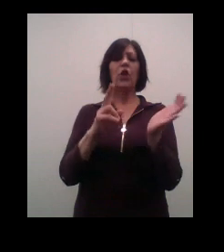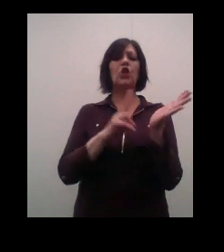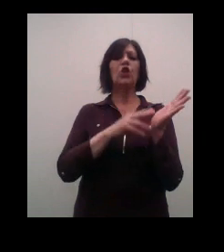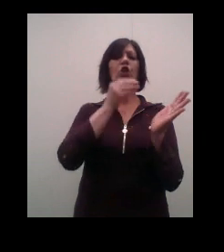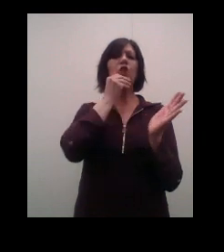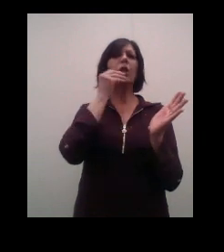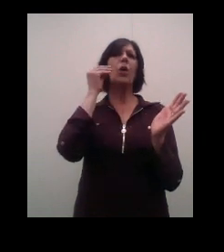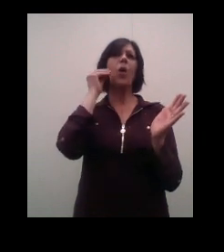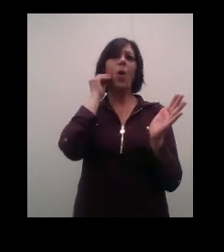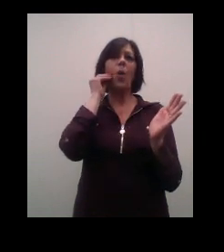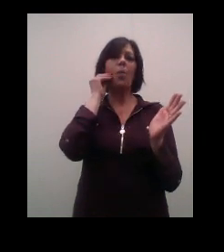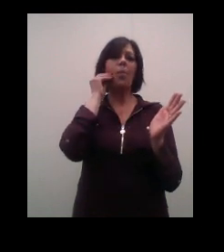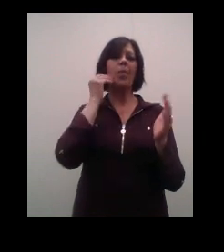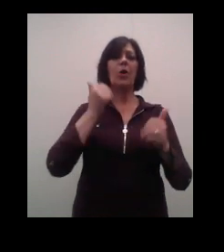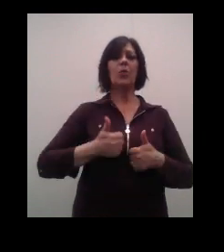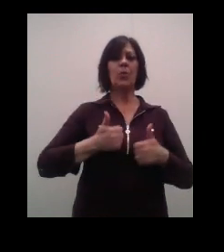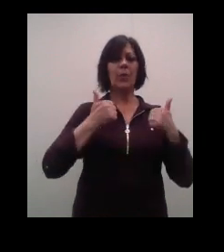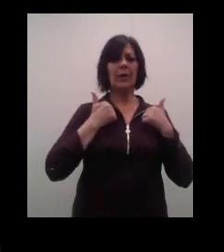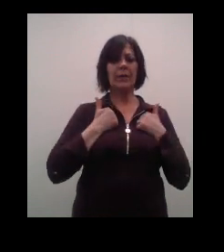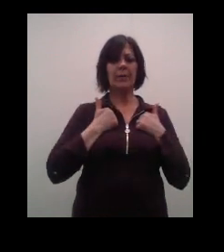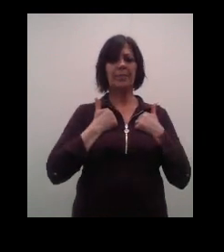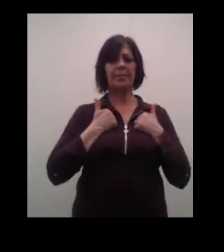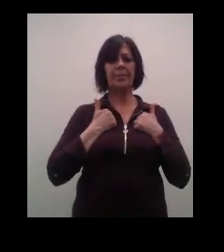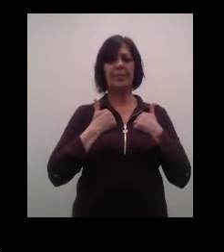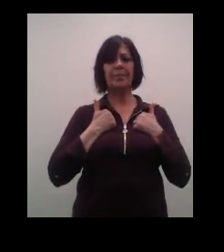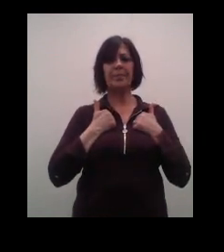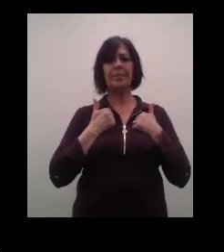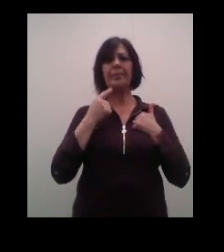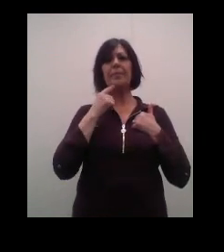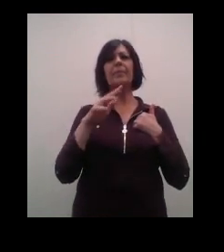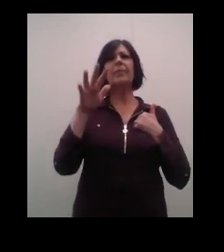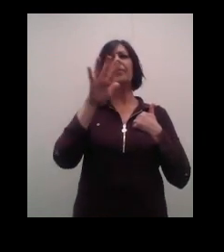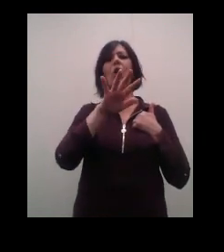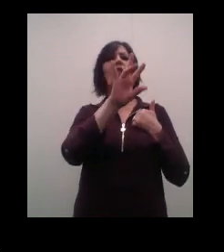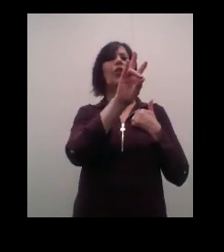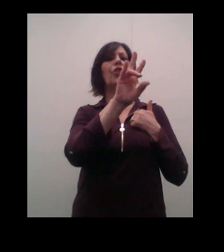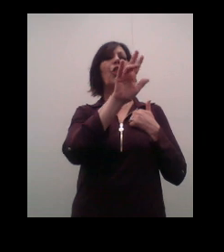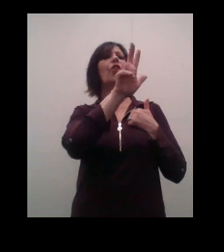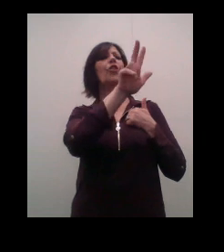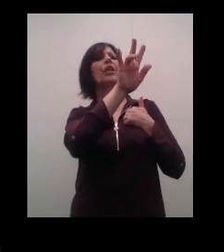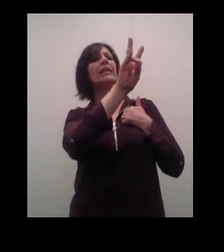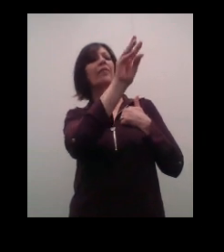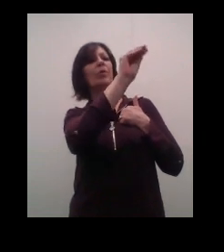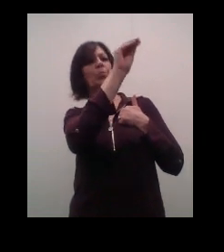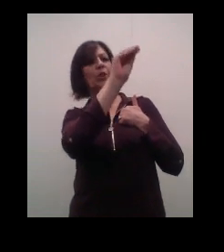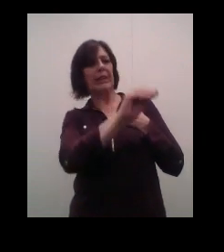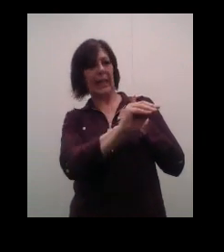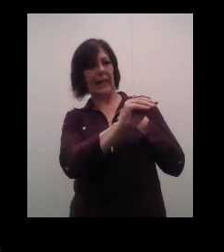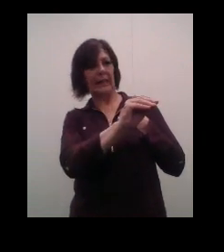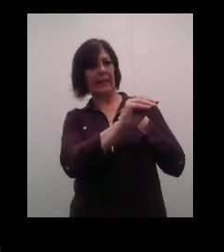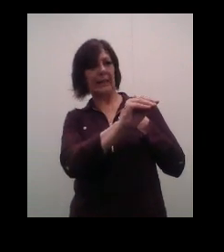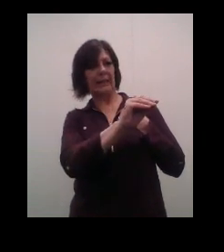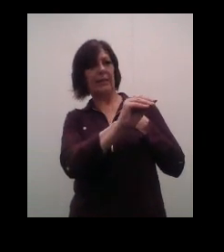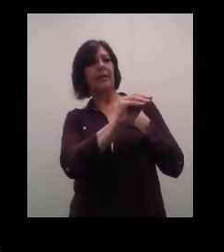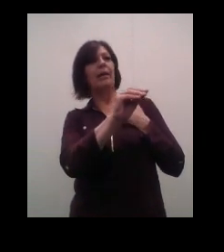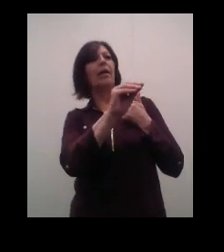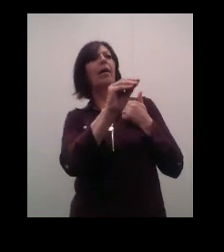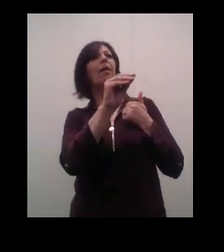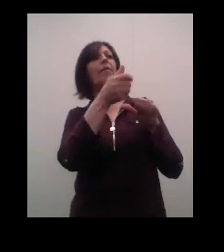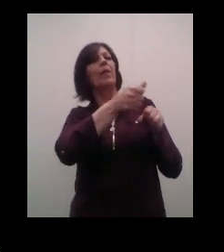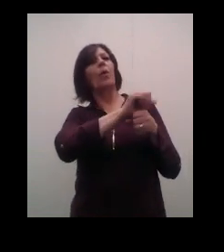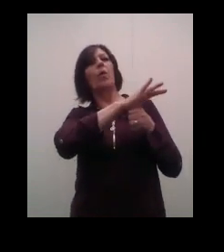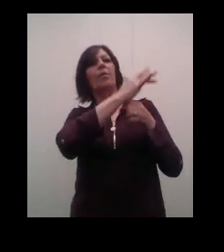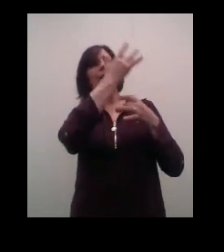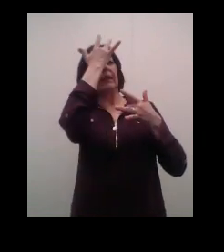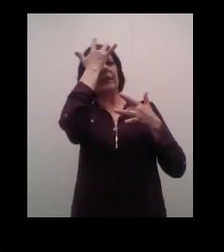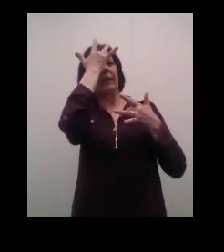the 8 counties of Western New York is roughly 37% of all COVID-related deaths. Statewide, that figure is closer to 20. So we're